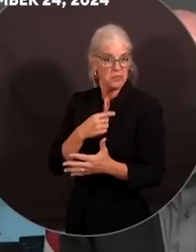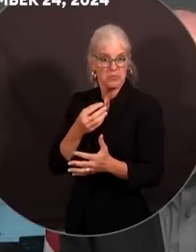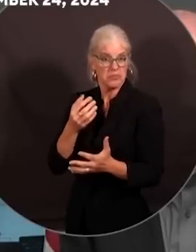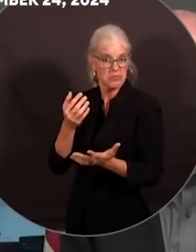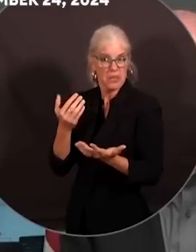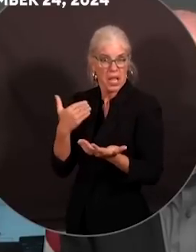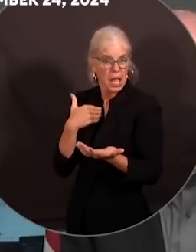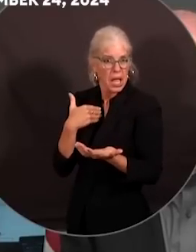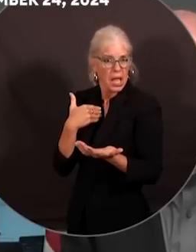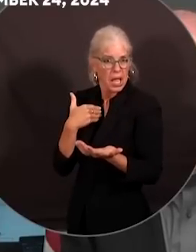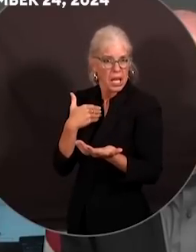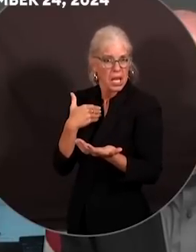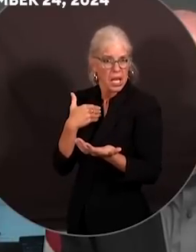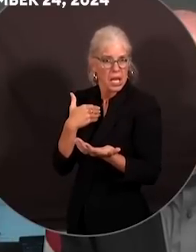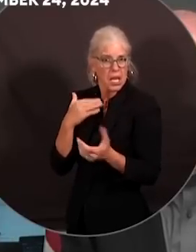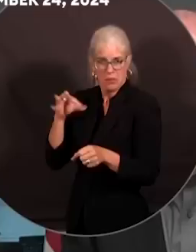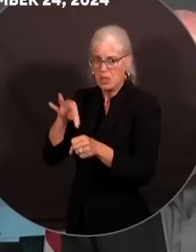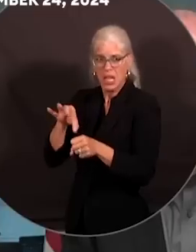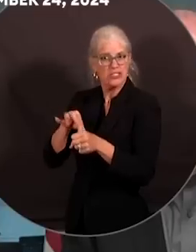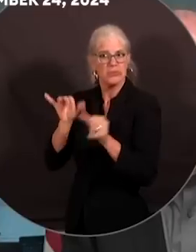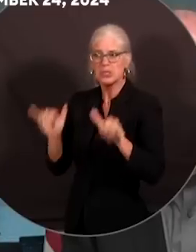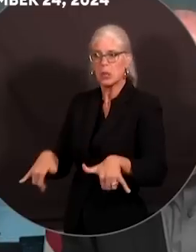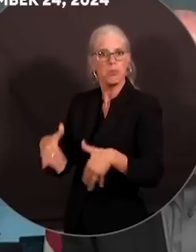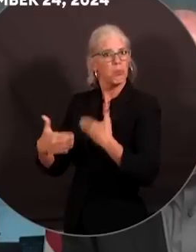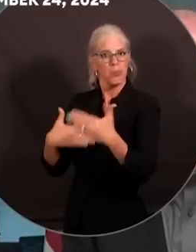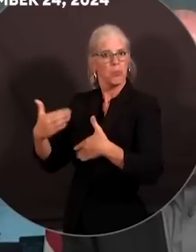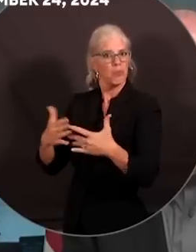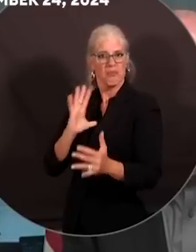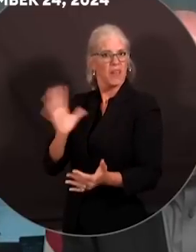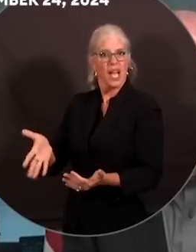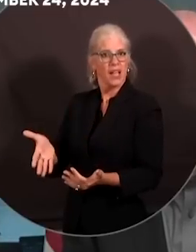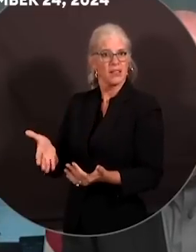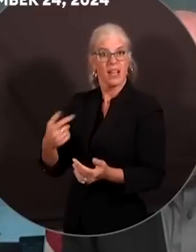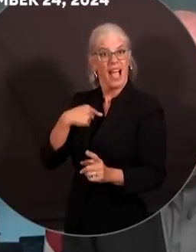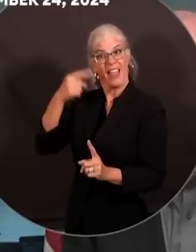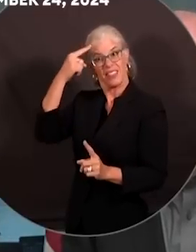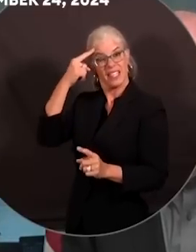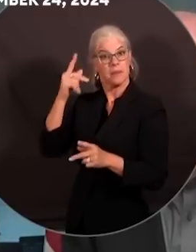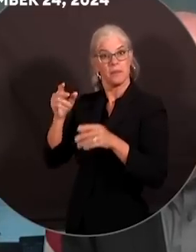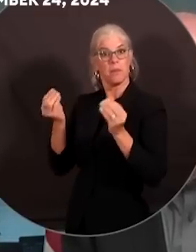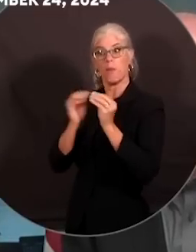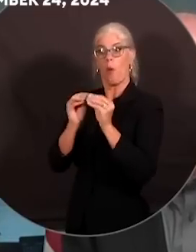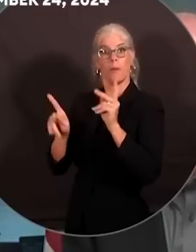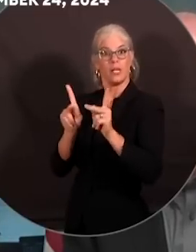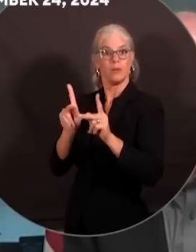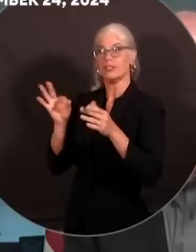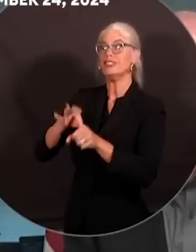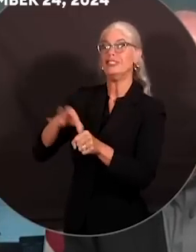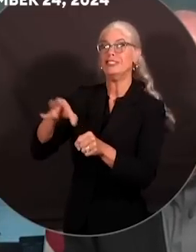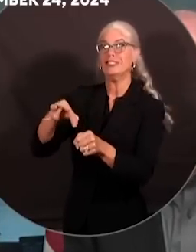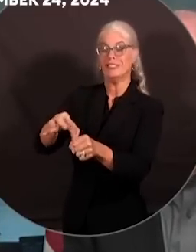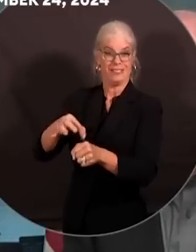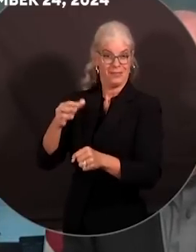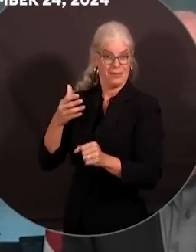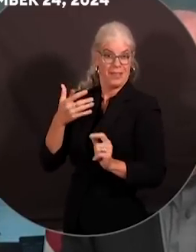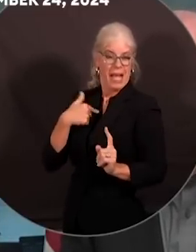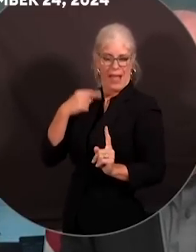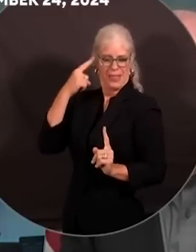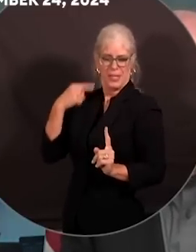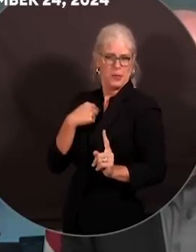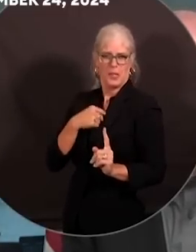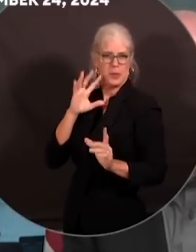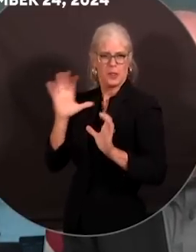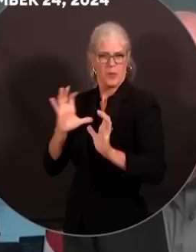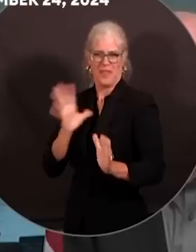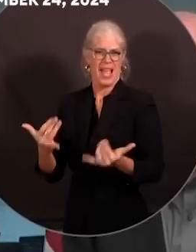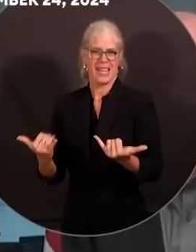the election go smoothly, I think they did better turnout than they did in the prior midterm for that. So we'll be able to handle that. It's too soon to